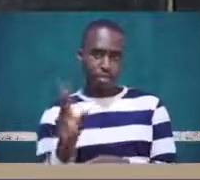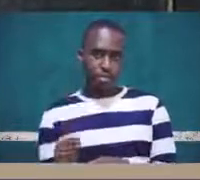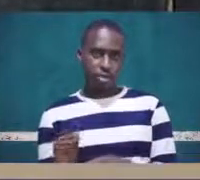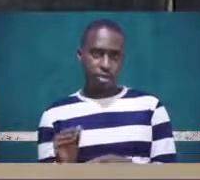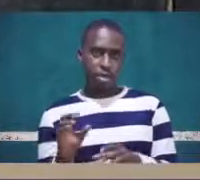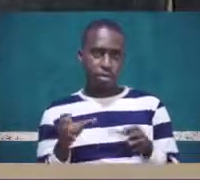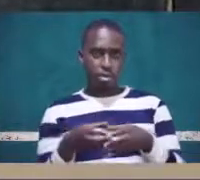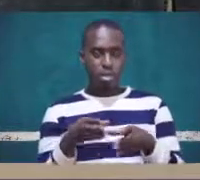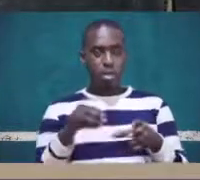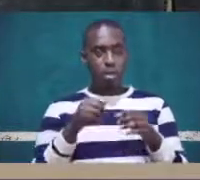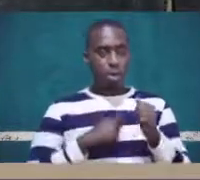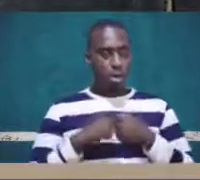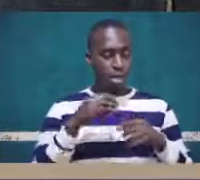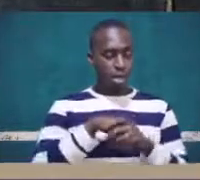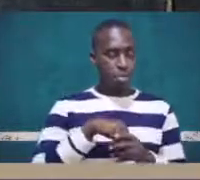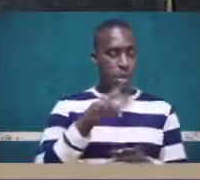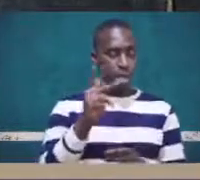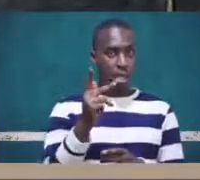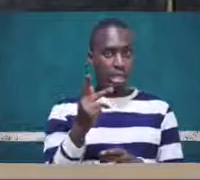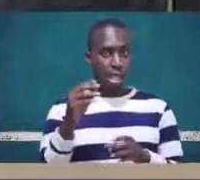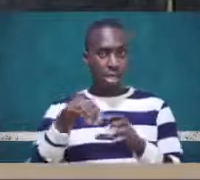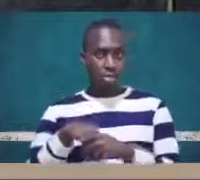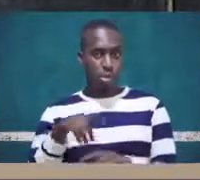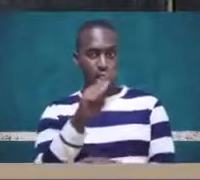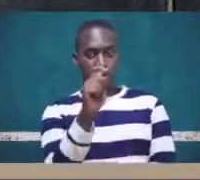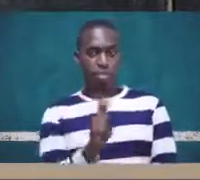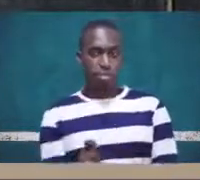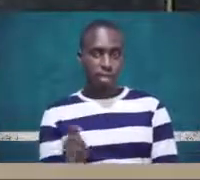Kenya is among, and even Tanzania.